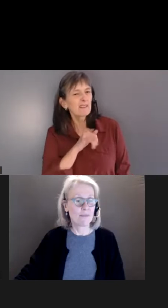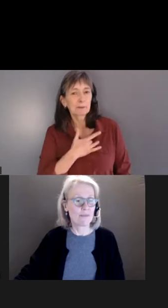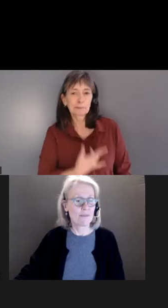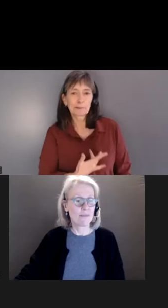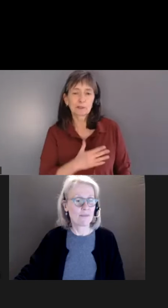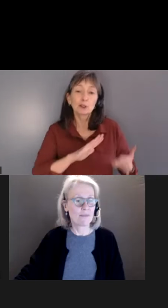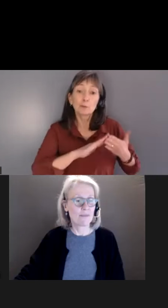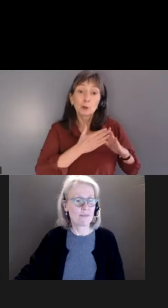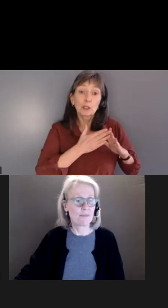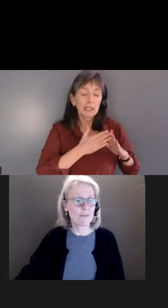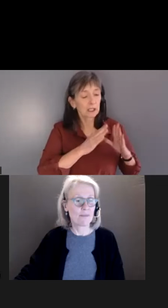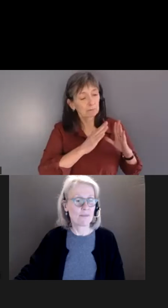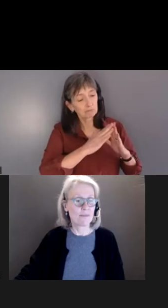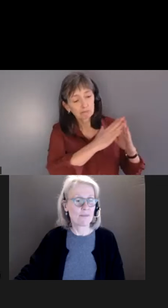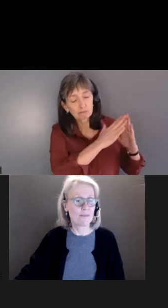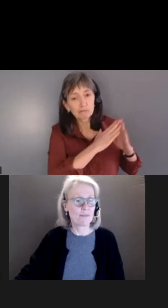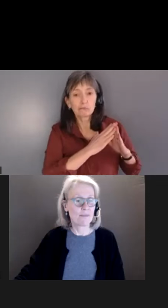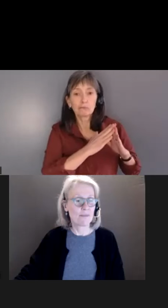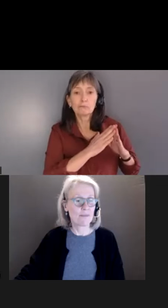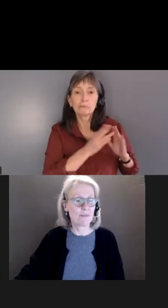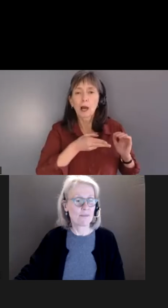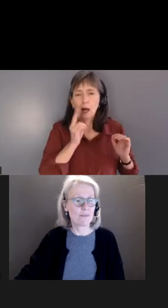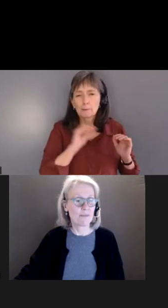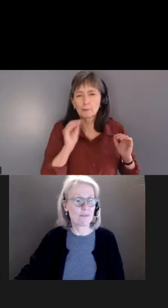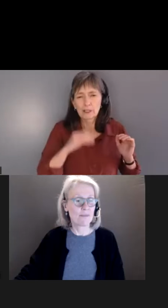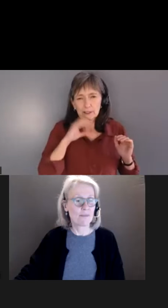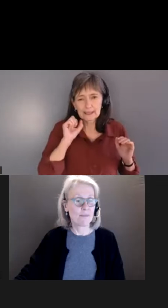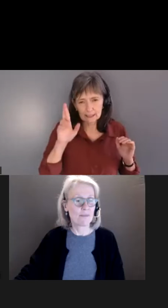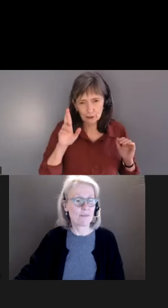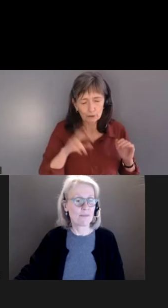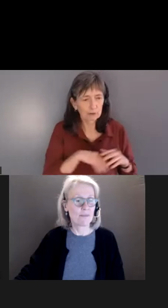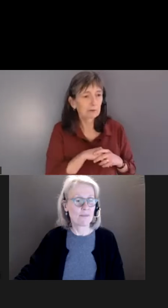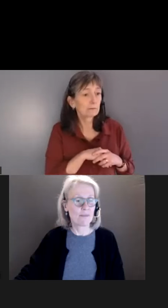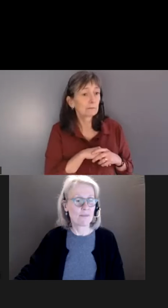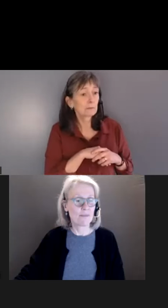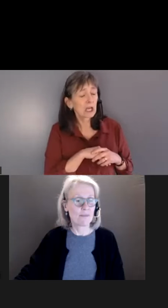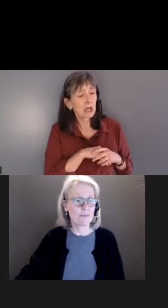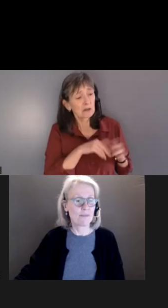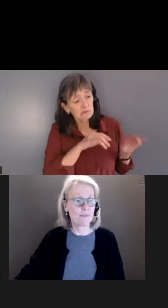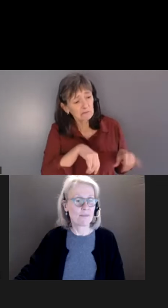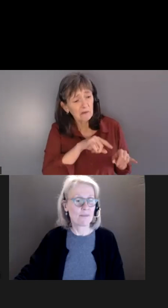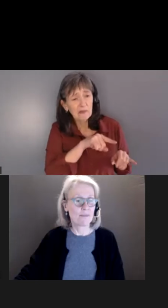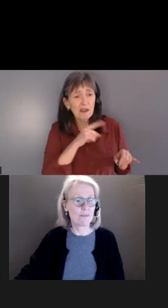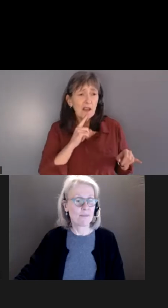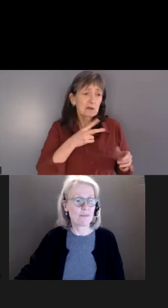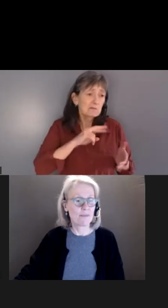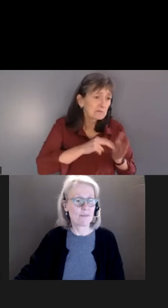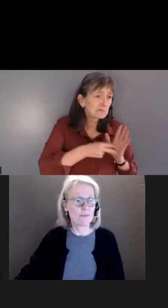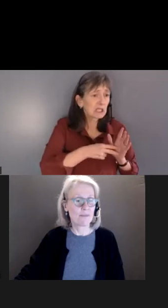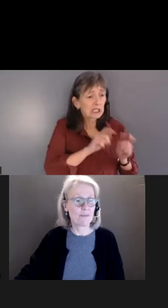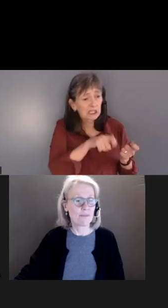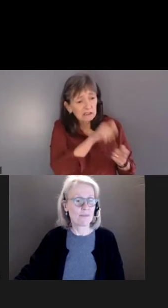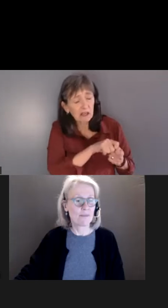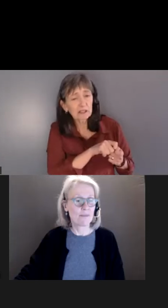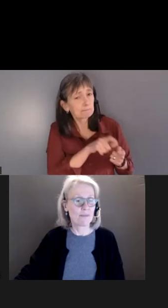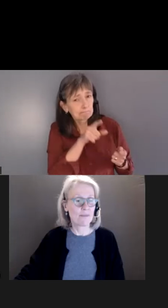house a large proportion of older adults. And while they don't have a consistently agreed upon definition or parameters, they usually